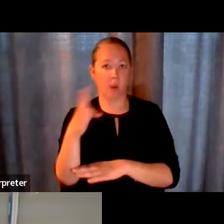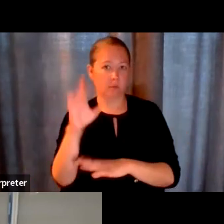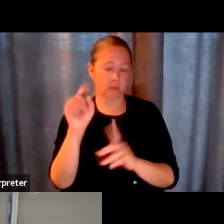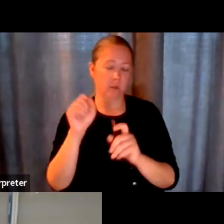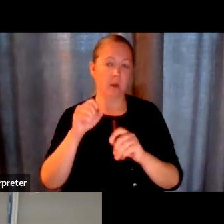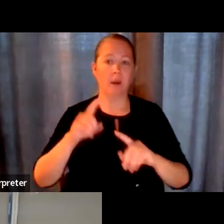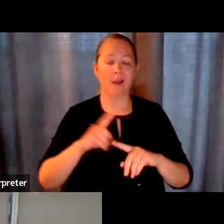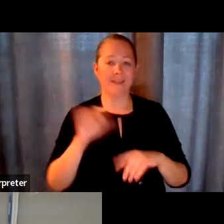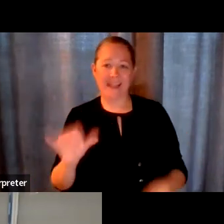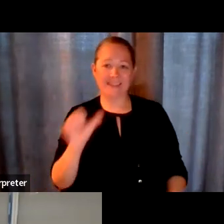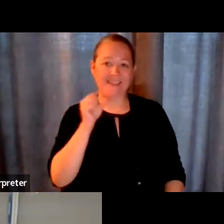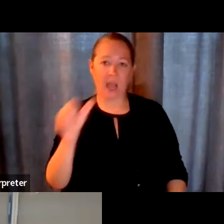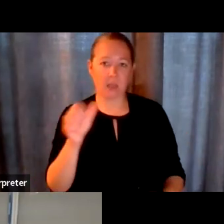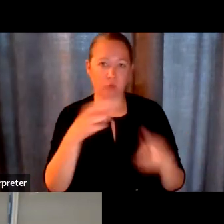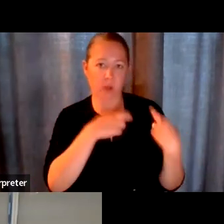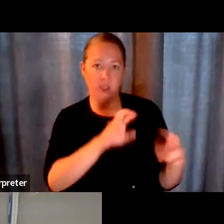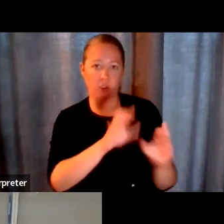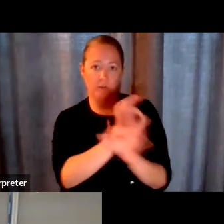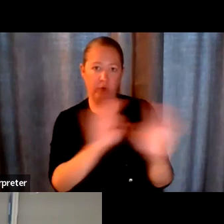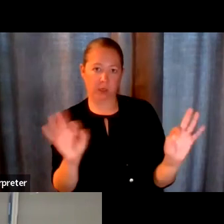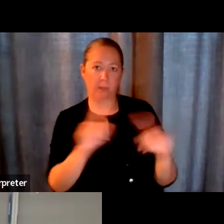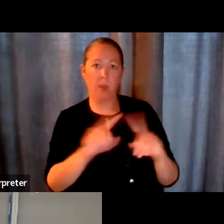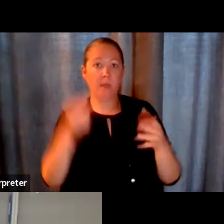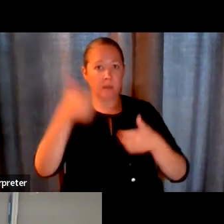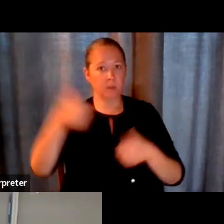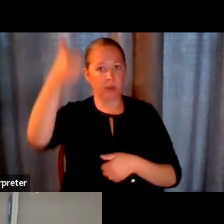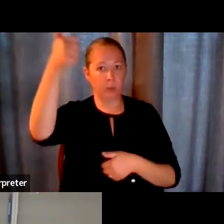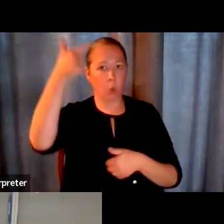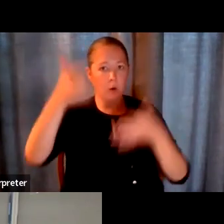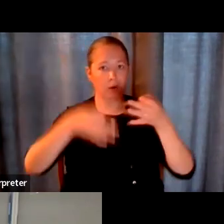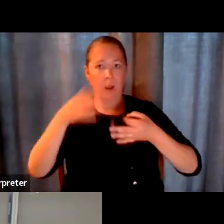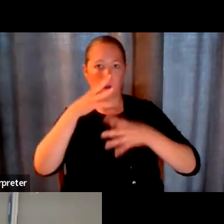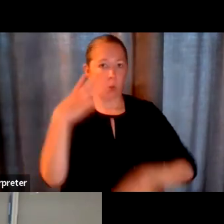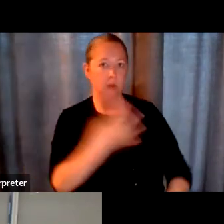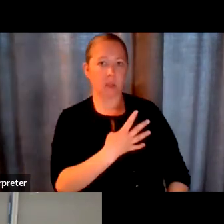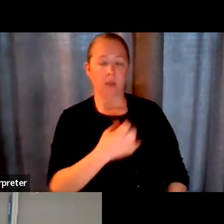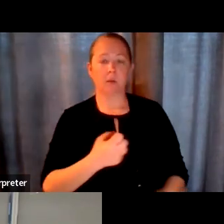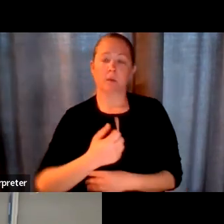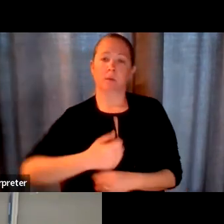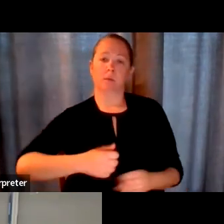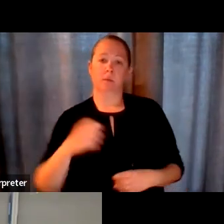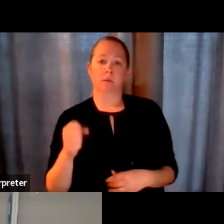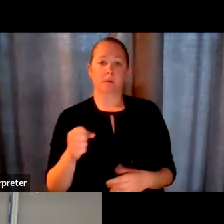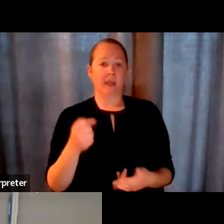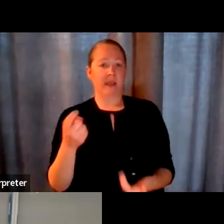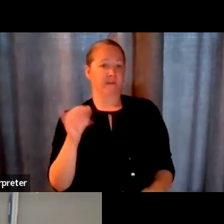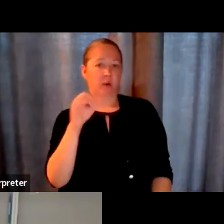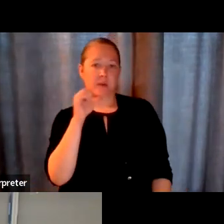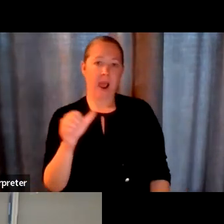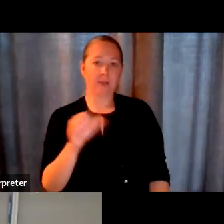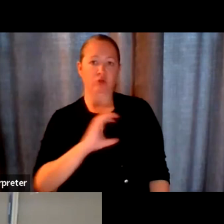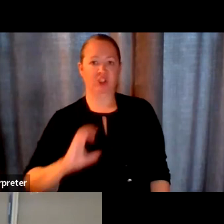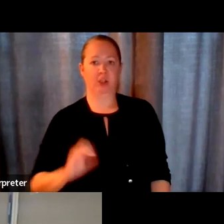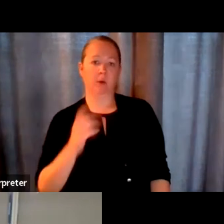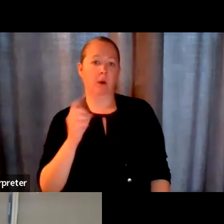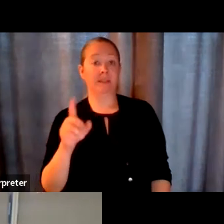Court ignores that when it's considering religious freedom of groups that are not Christians, and particularly conservative Christians. And